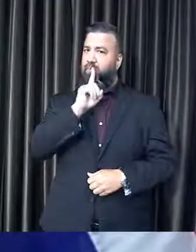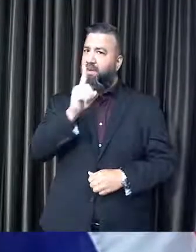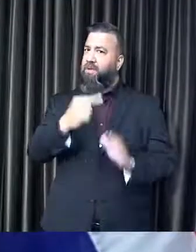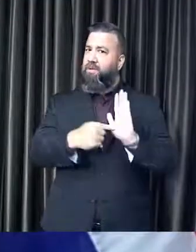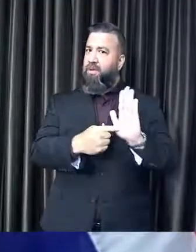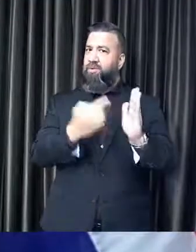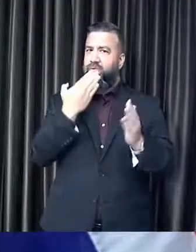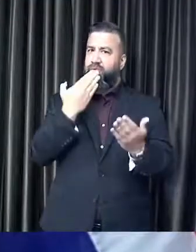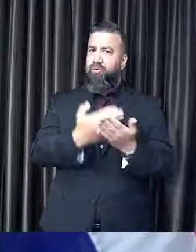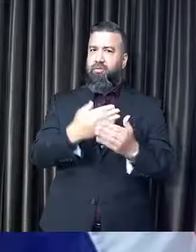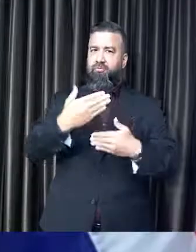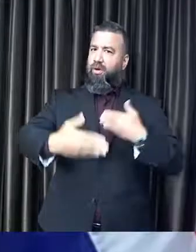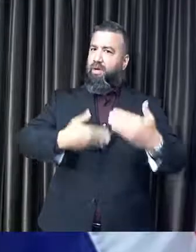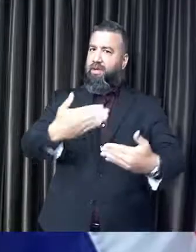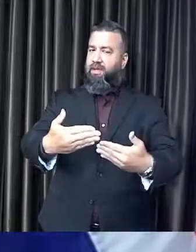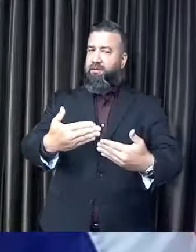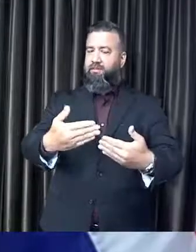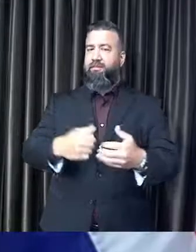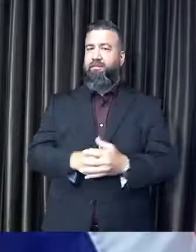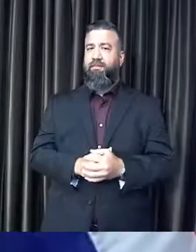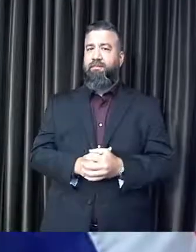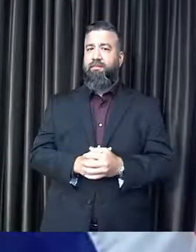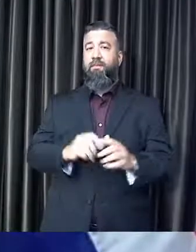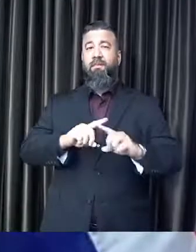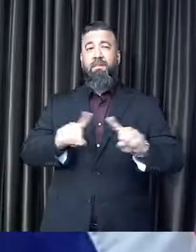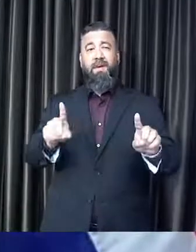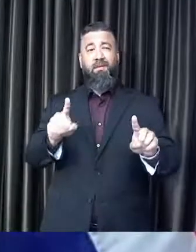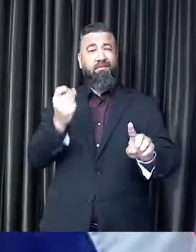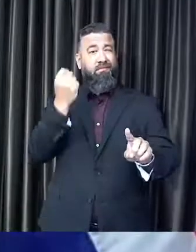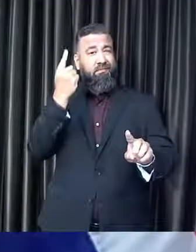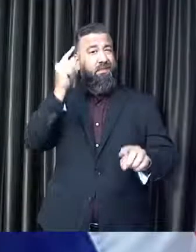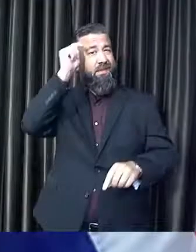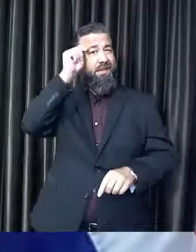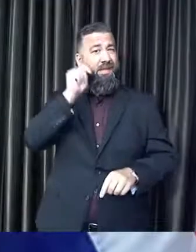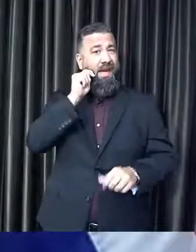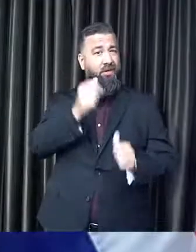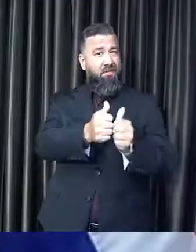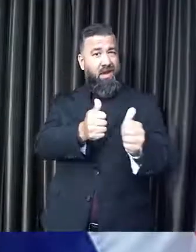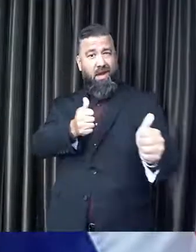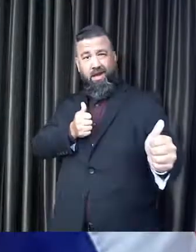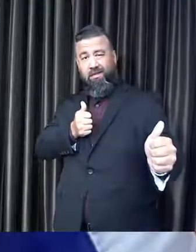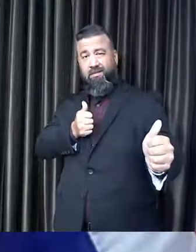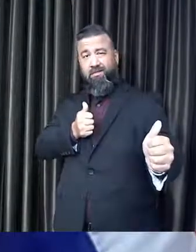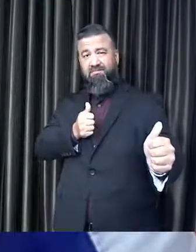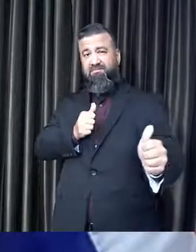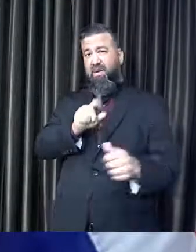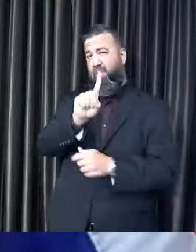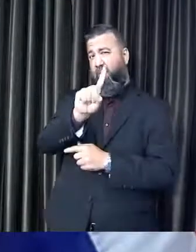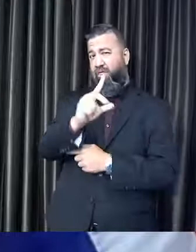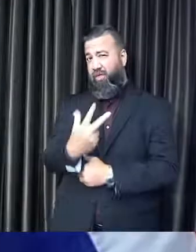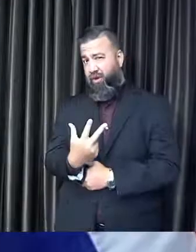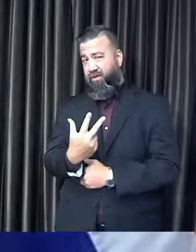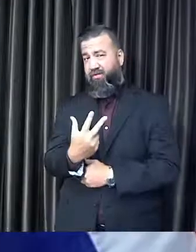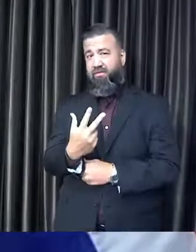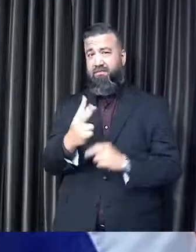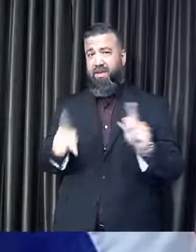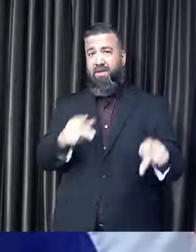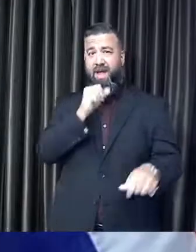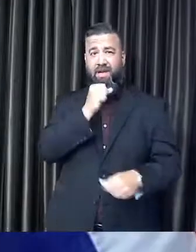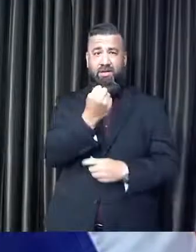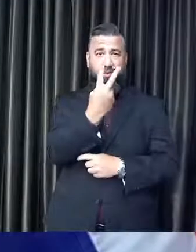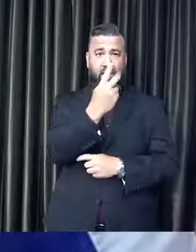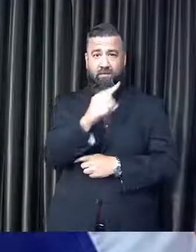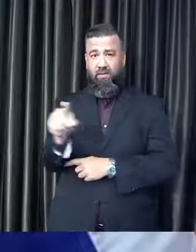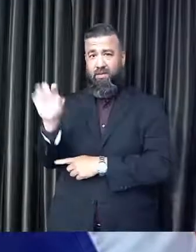in getting more shots in arms. However, teenagers are way behind that pace. Only about 1/3 of those aged 12